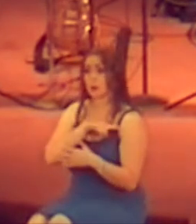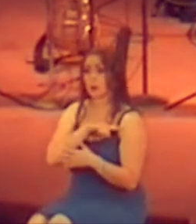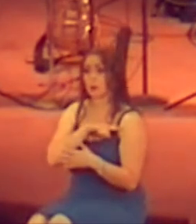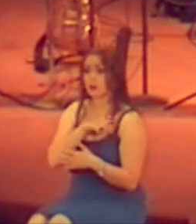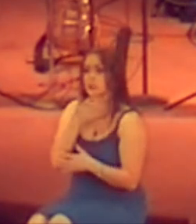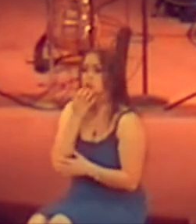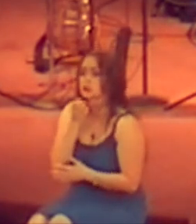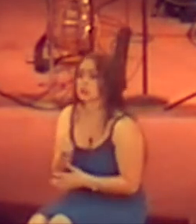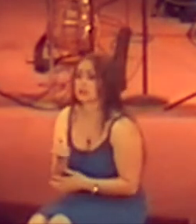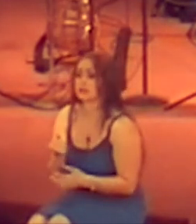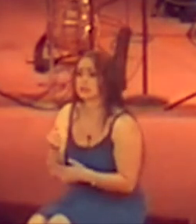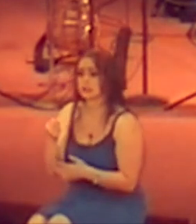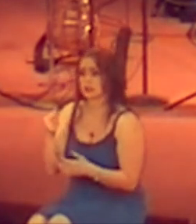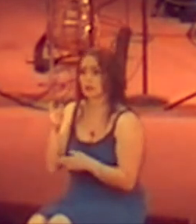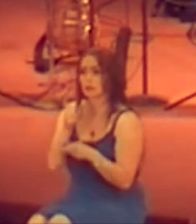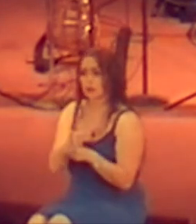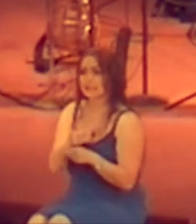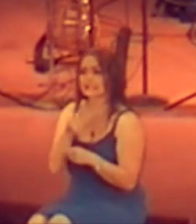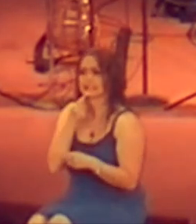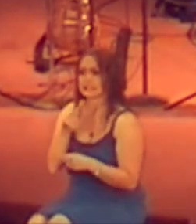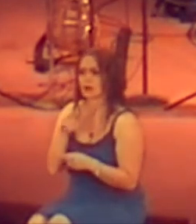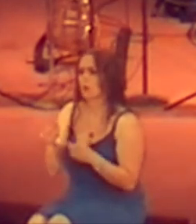whenever, however